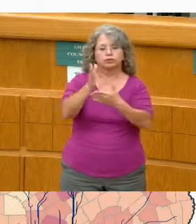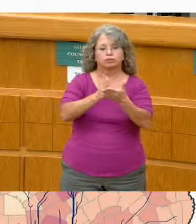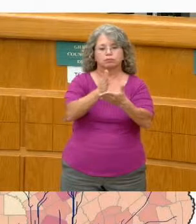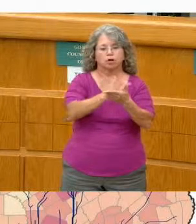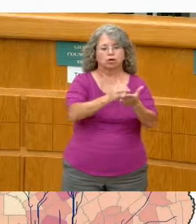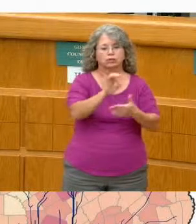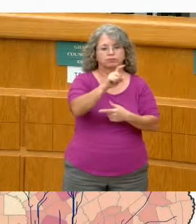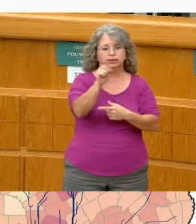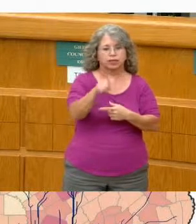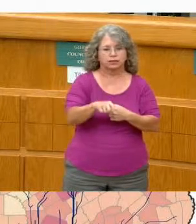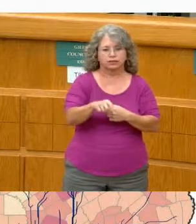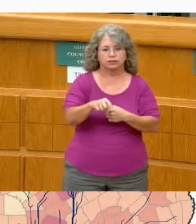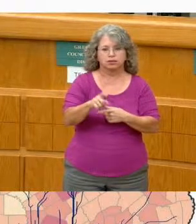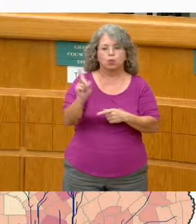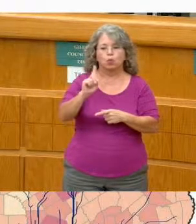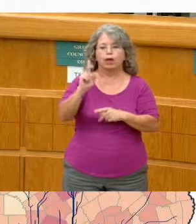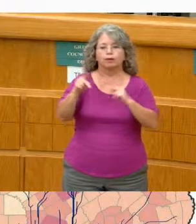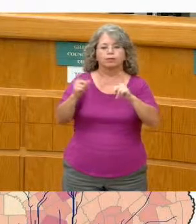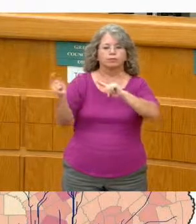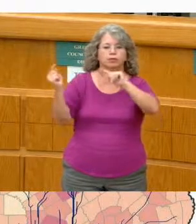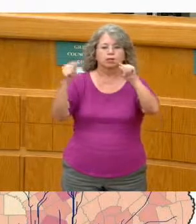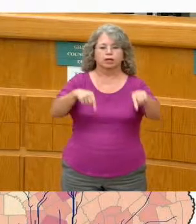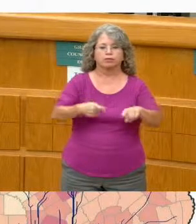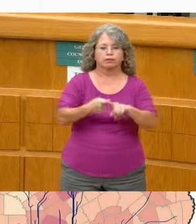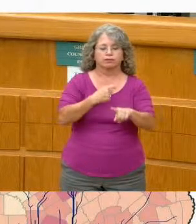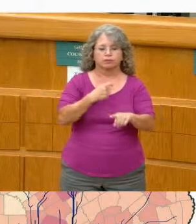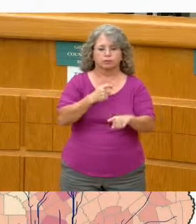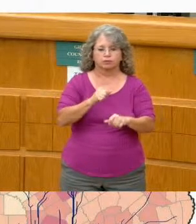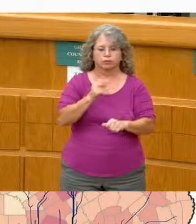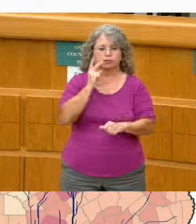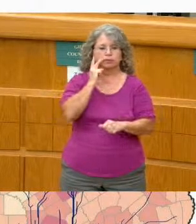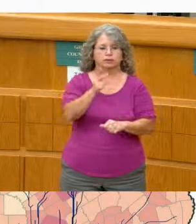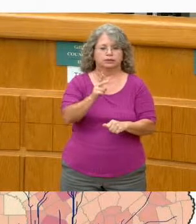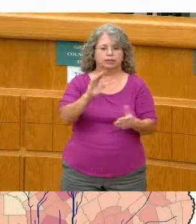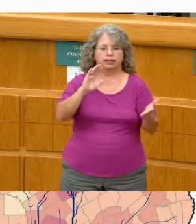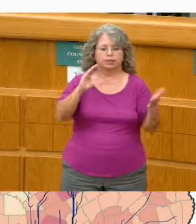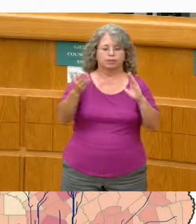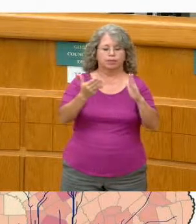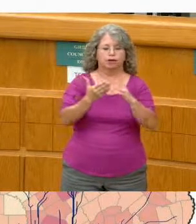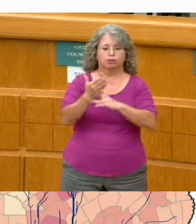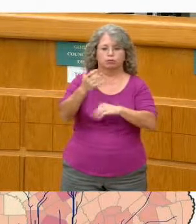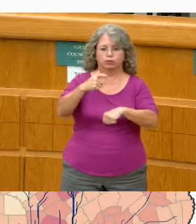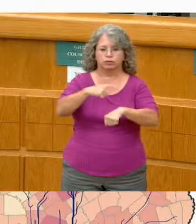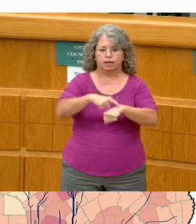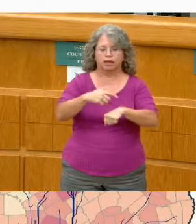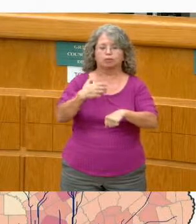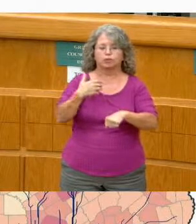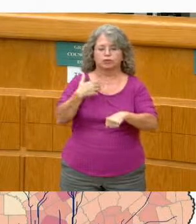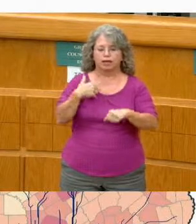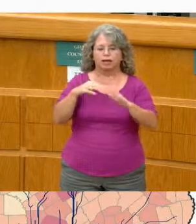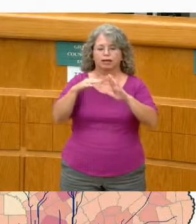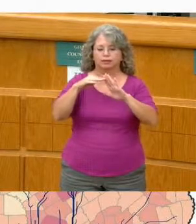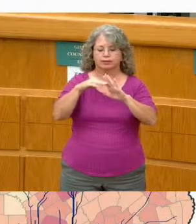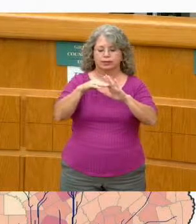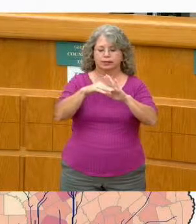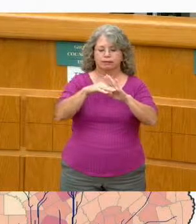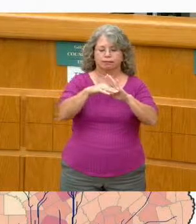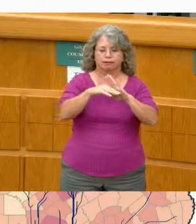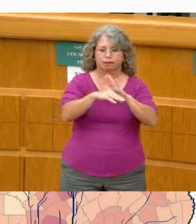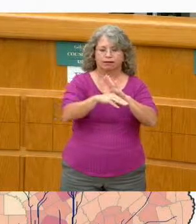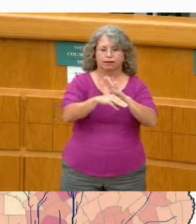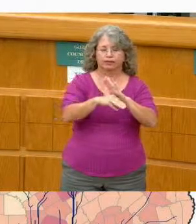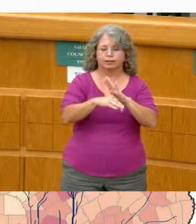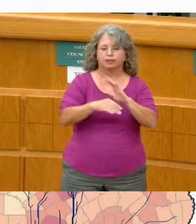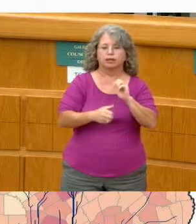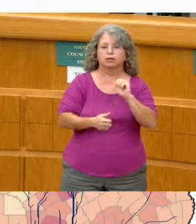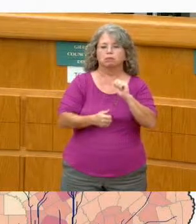Coastal Bend that were eating in our restaurants. And here you can see the comparison through time. We've had a steady decline for the most